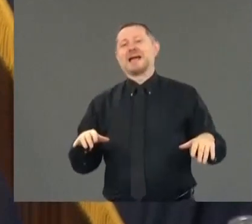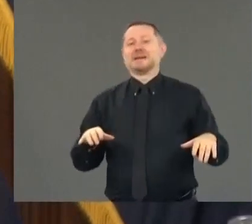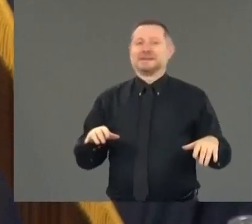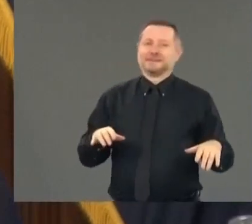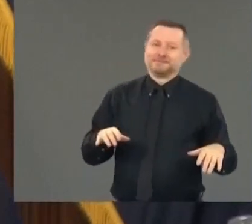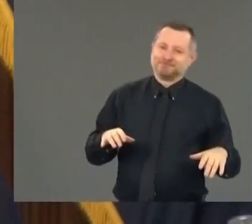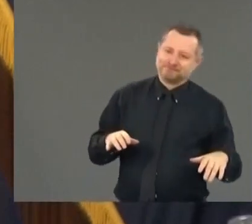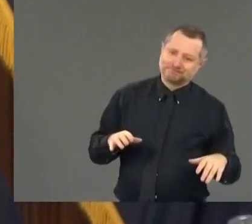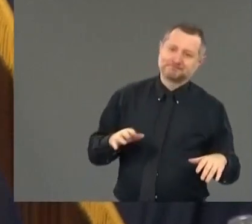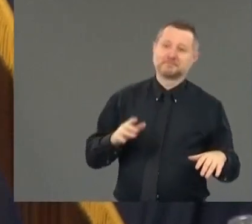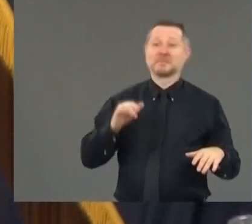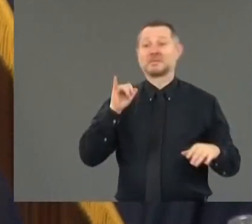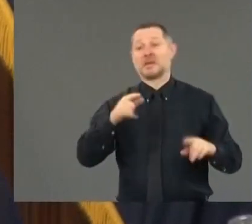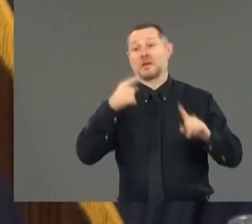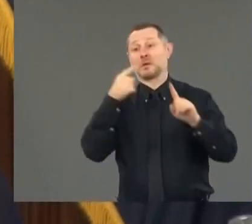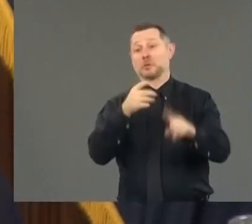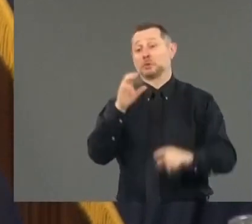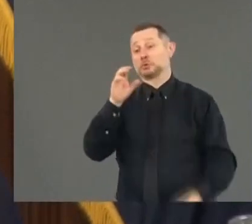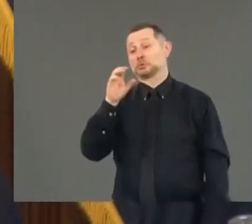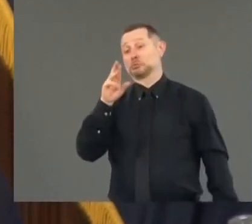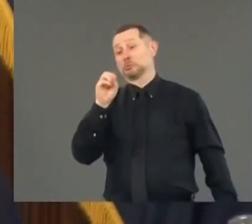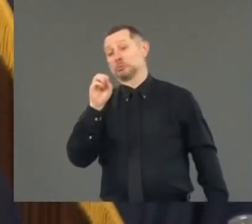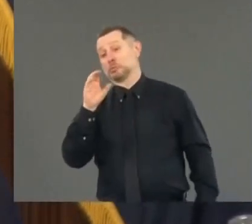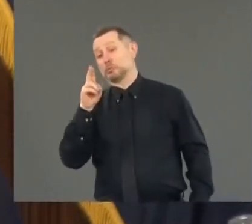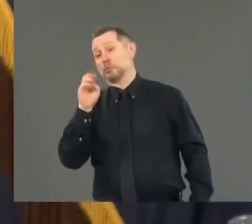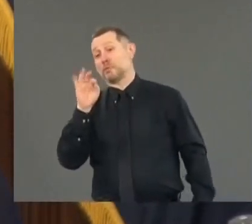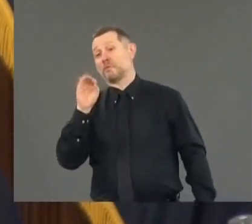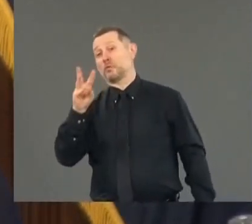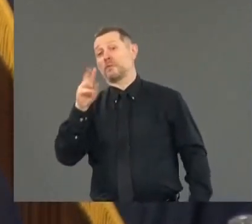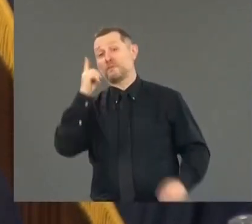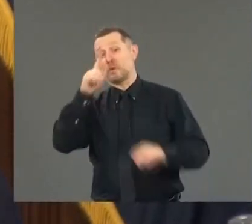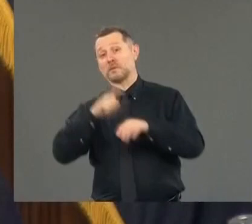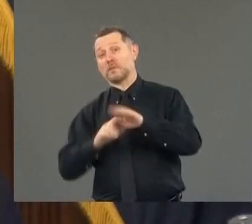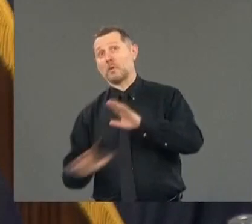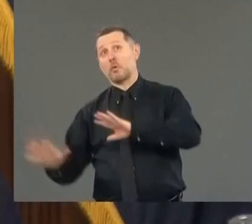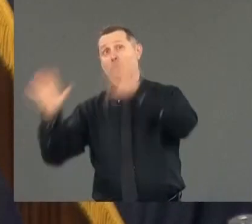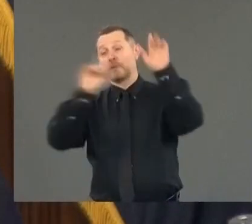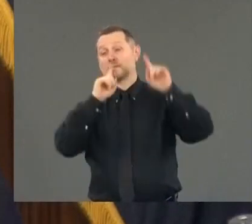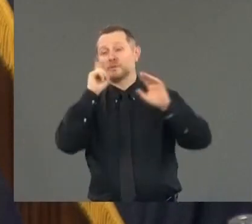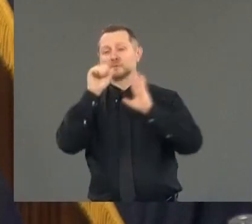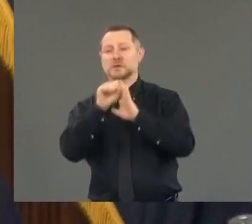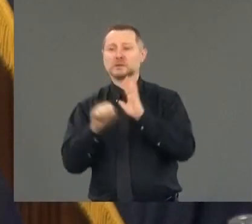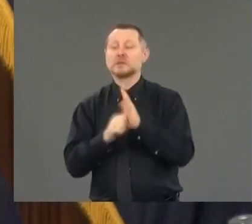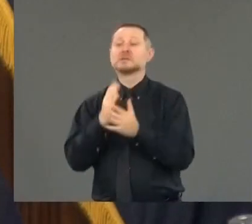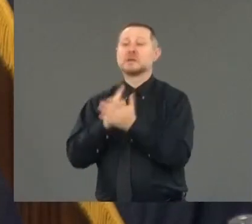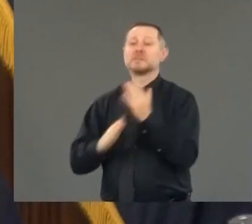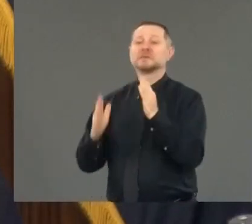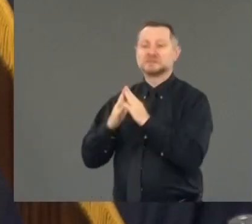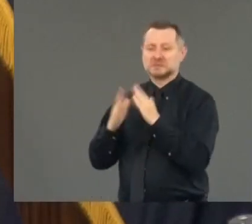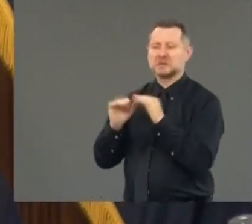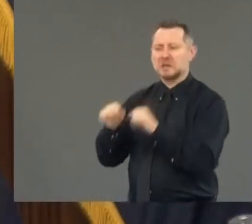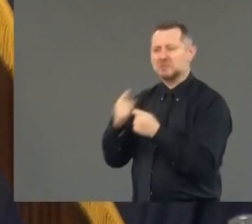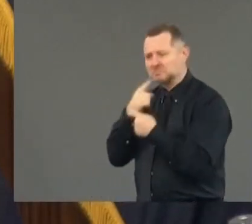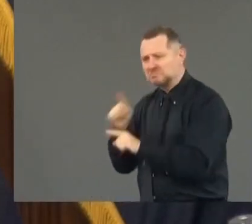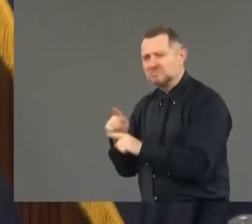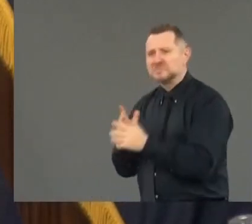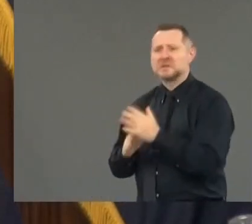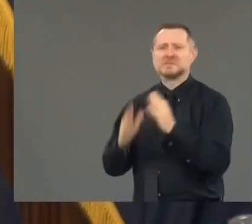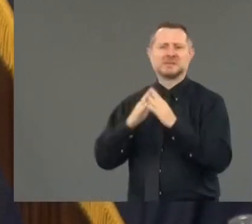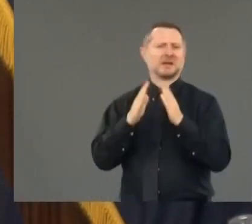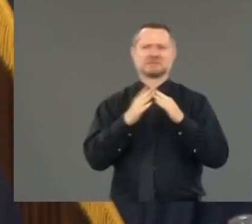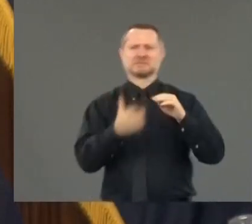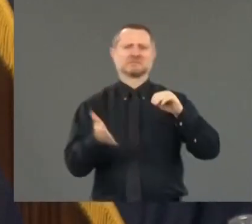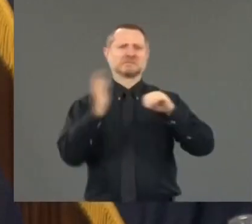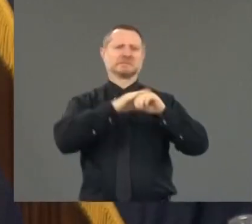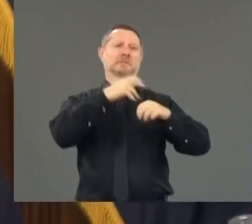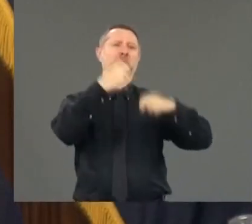no one-size-fits-all here. Curfews work well in some cities. In some cities, they can create additional issues. So